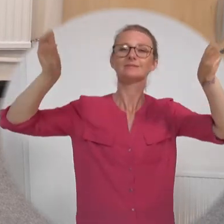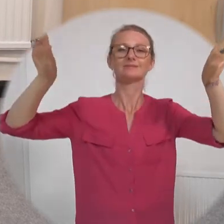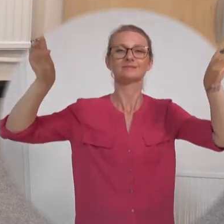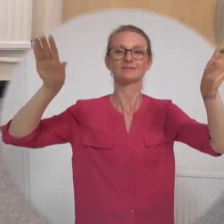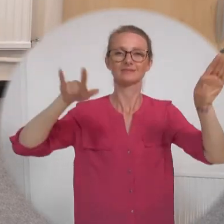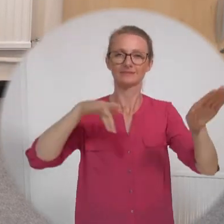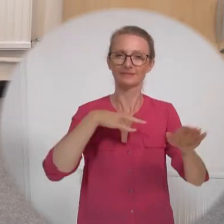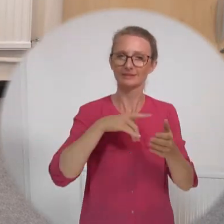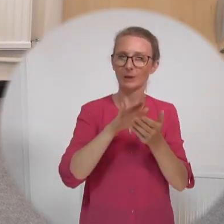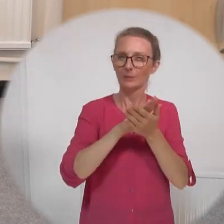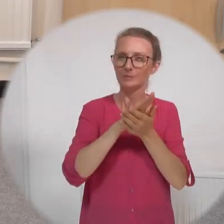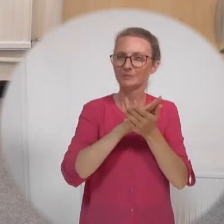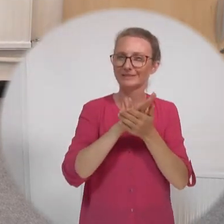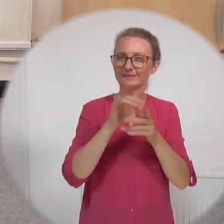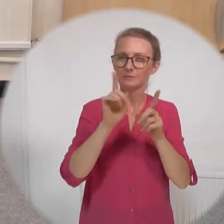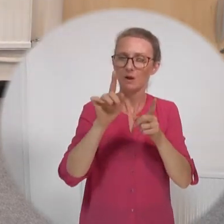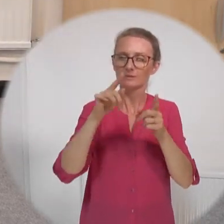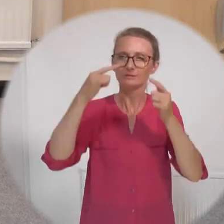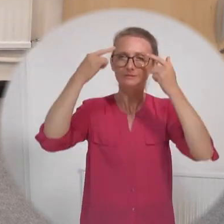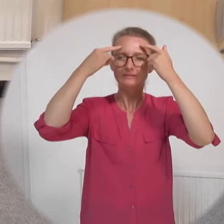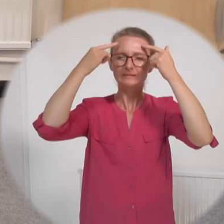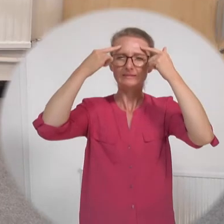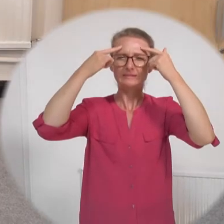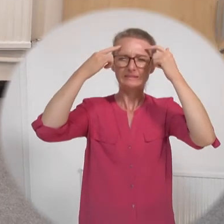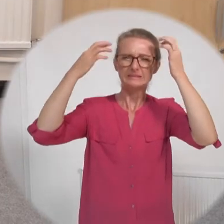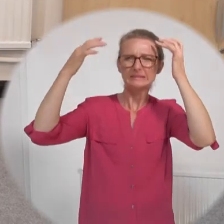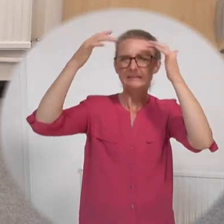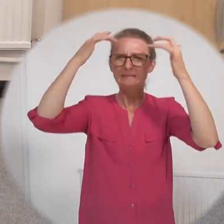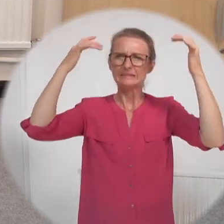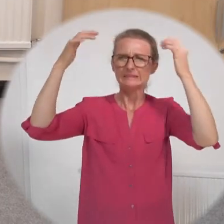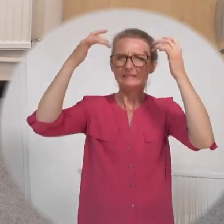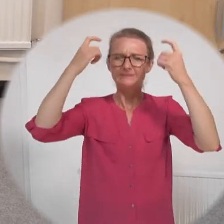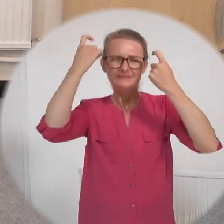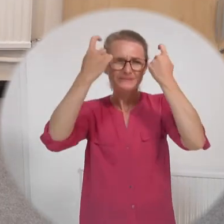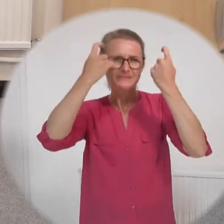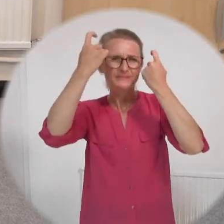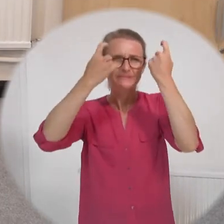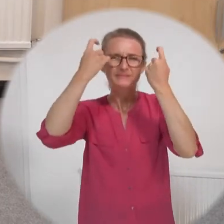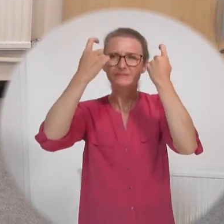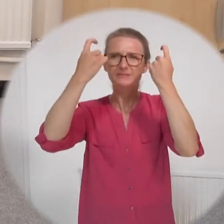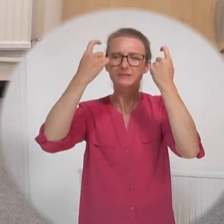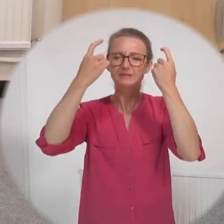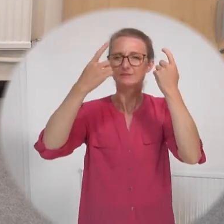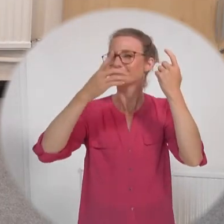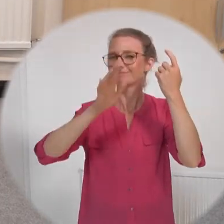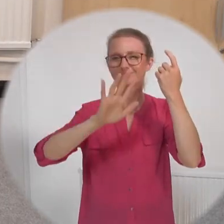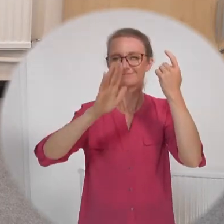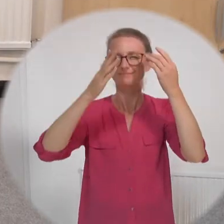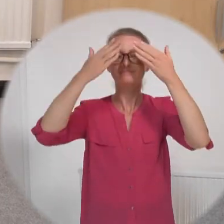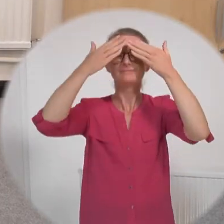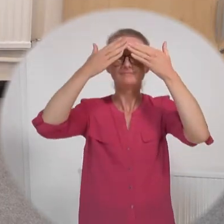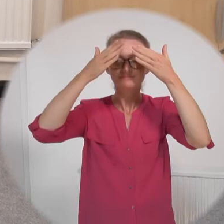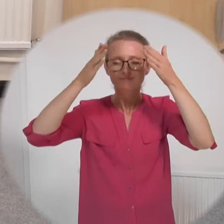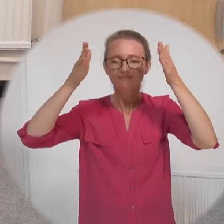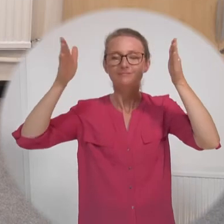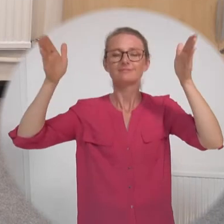one is that you're separating the clouds in your mind to allow for clearer thought. So if